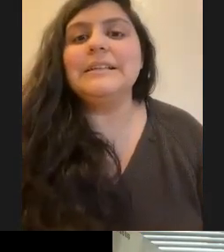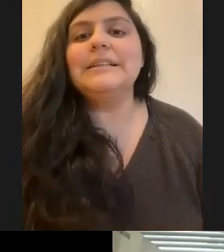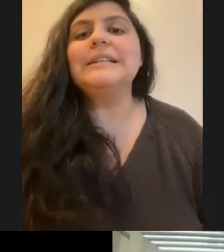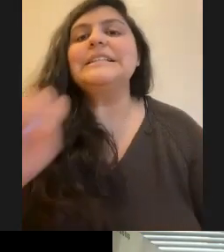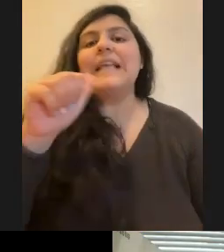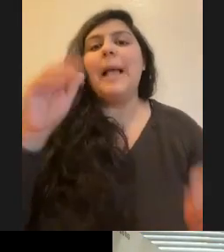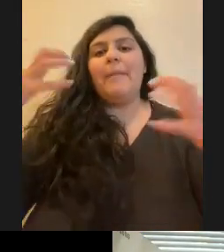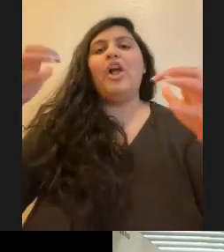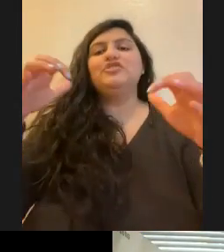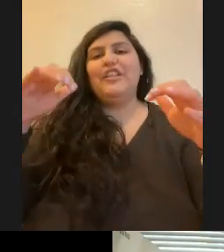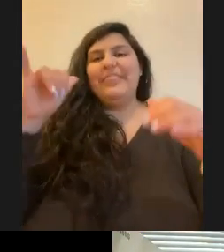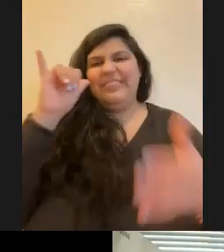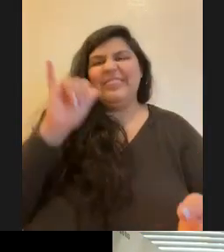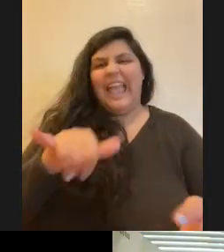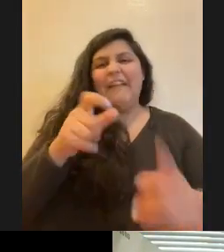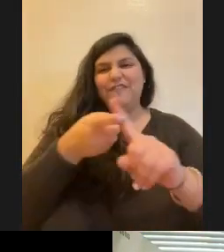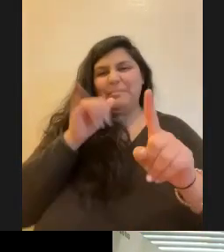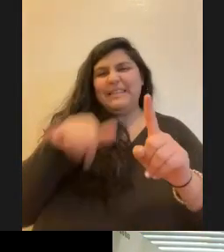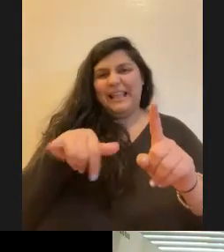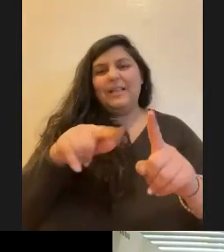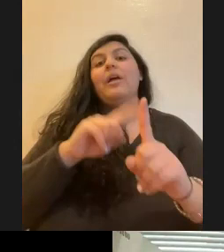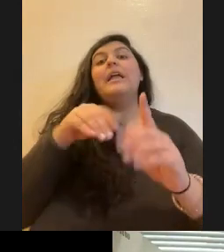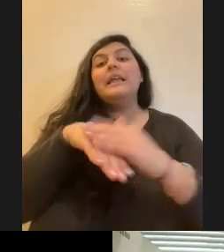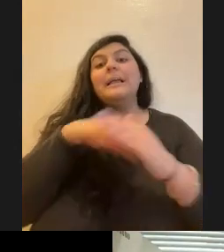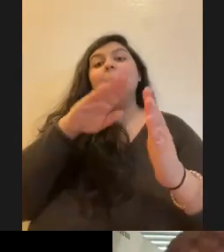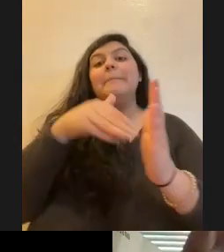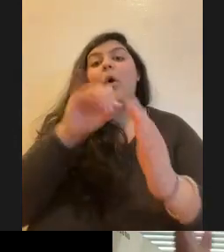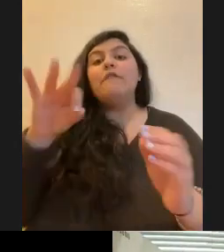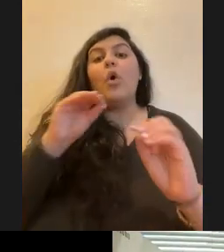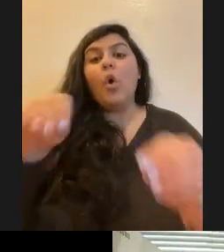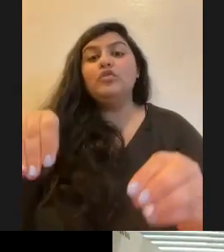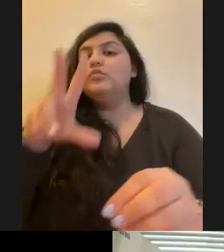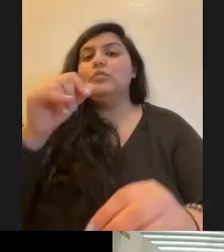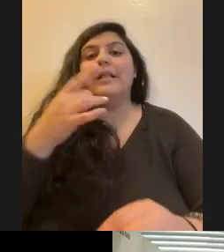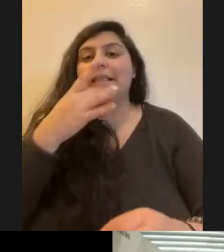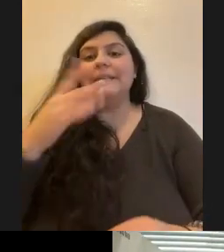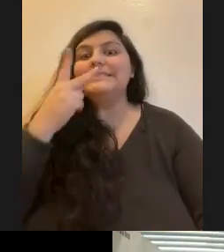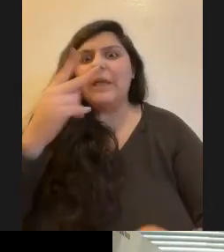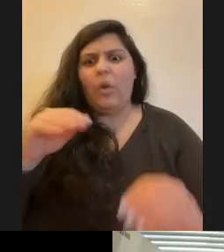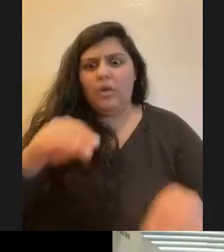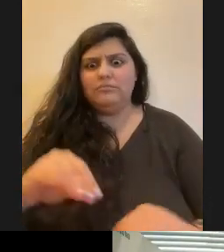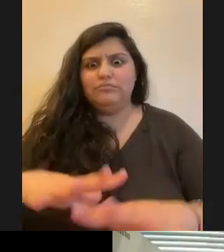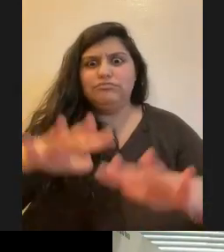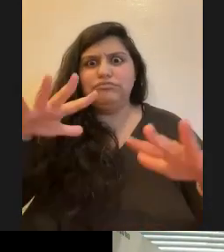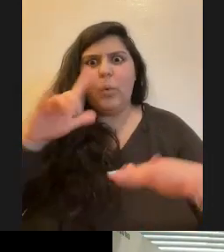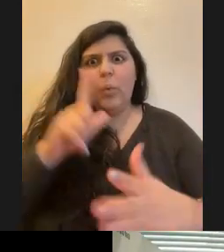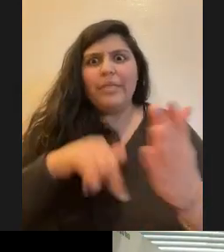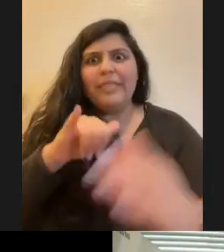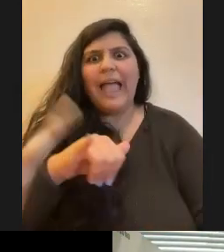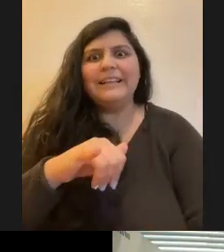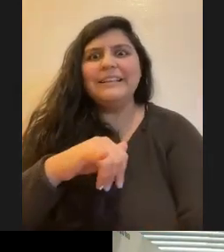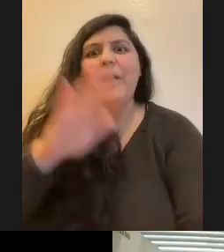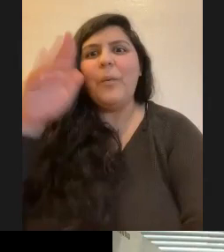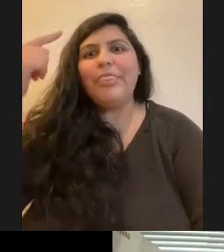because if you're like in the middle of the ocean, no lights, and then you see a big glowing form in the ocean, you might think it's a